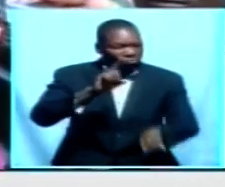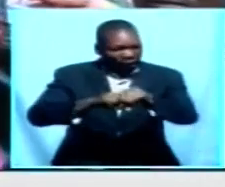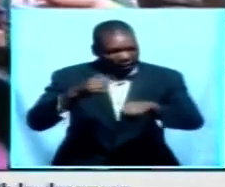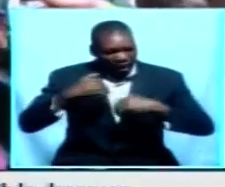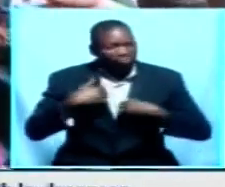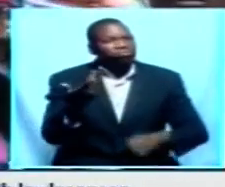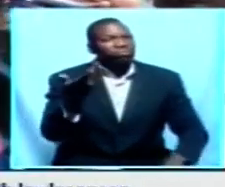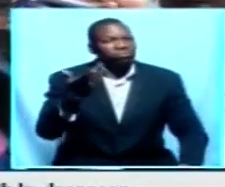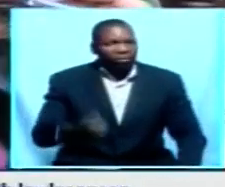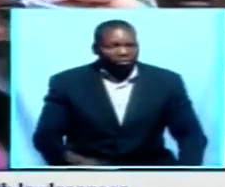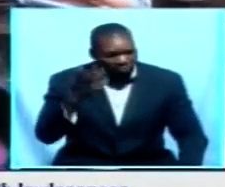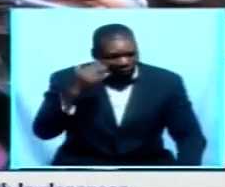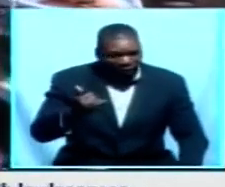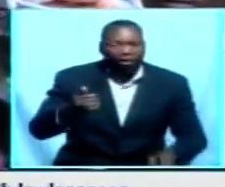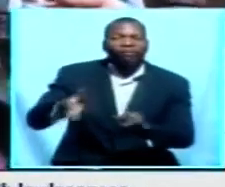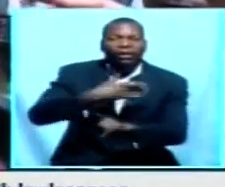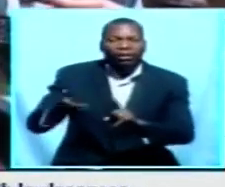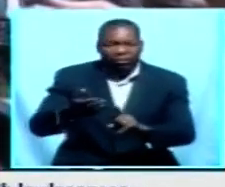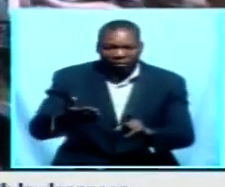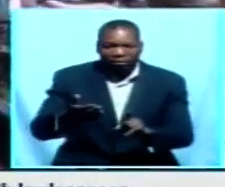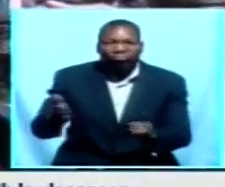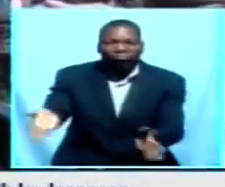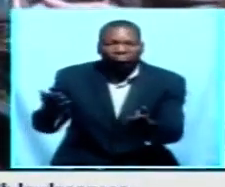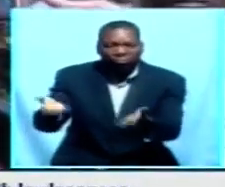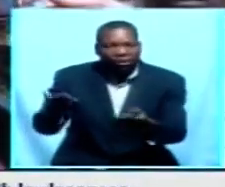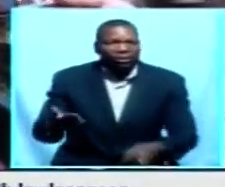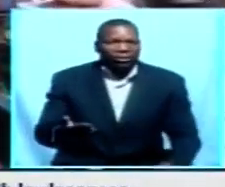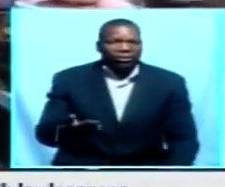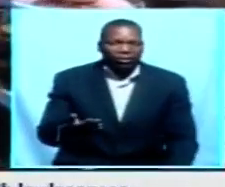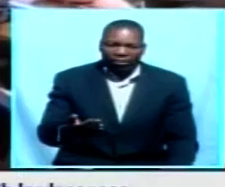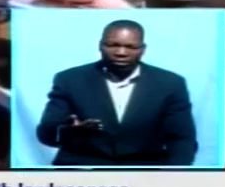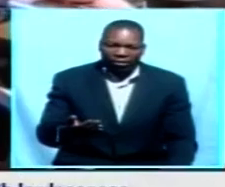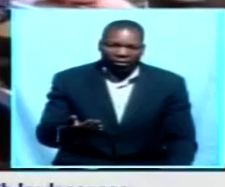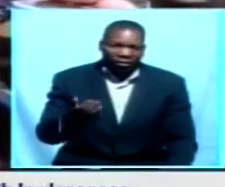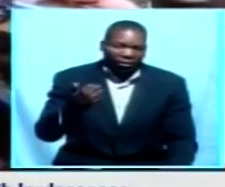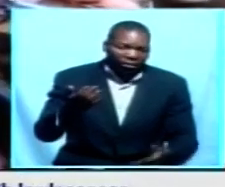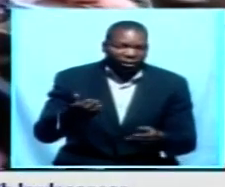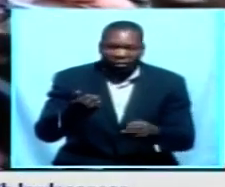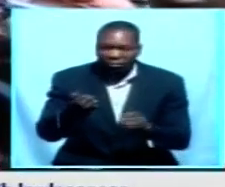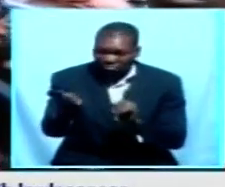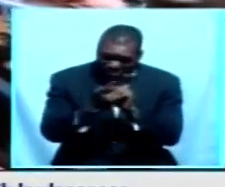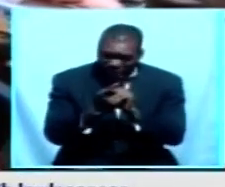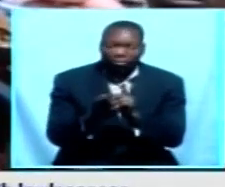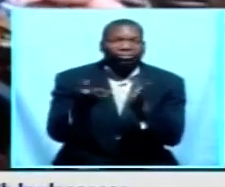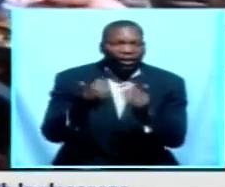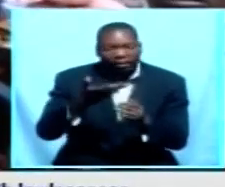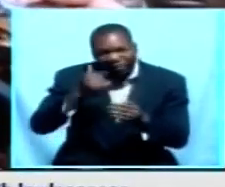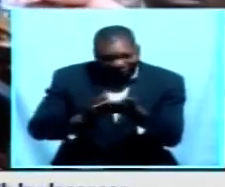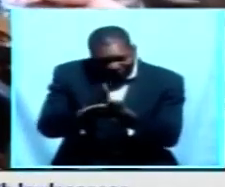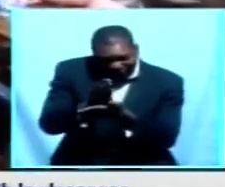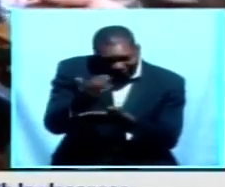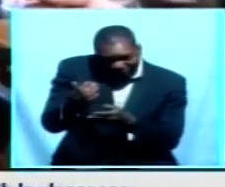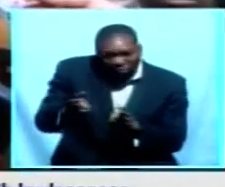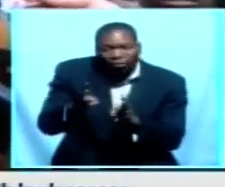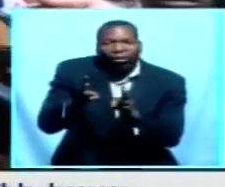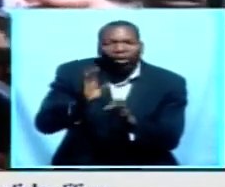succumbing to violence. I'll be succumbing to terrorism. This is how terrorism comes about. If he wants to see me, let him do the right thing. The right thing is to go to